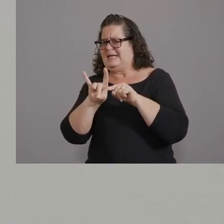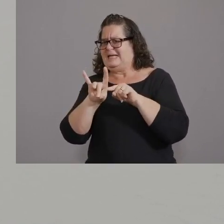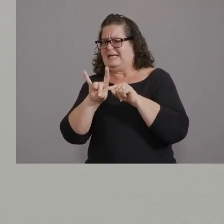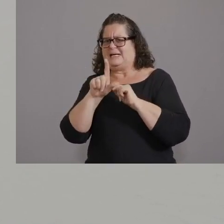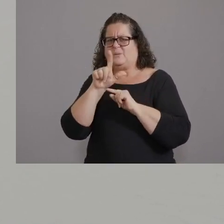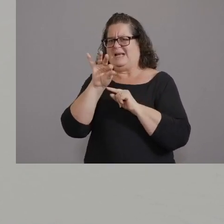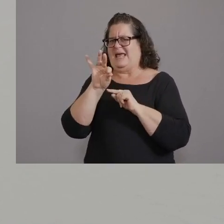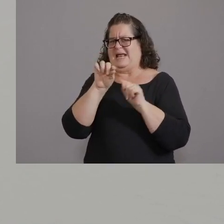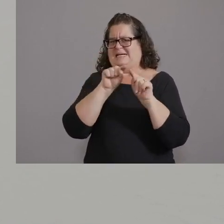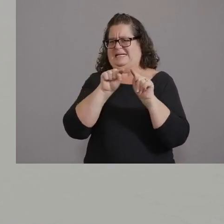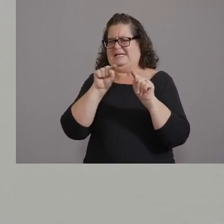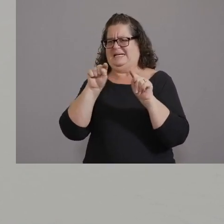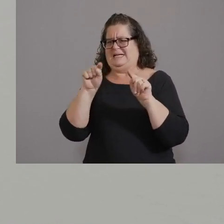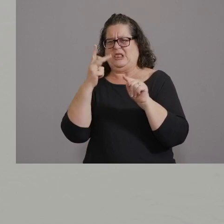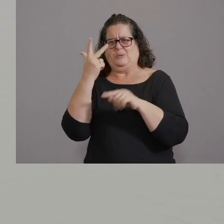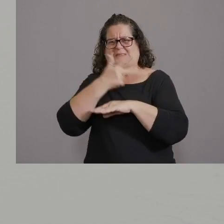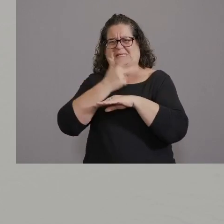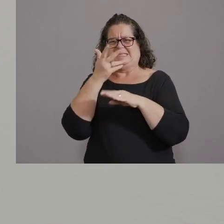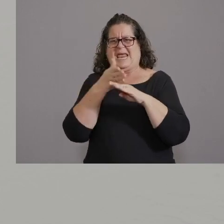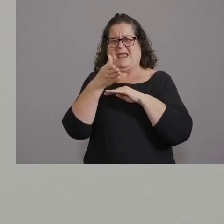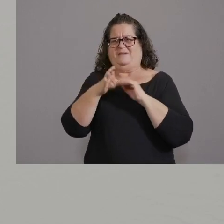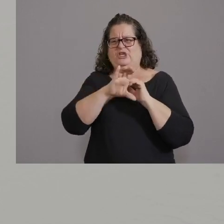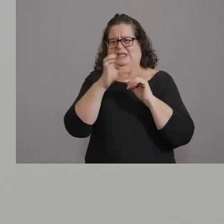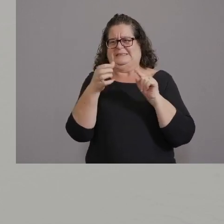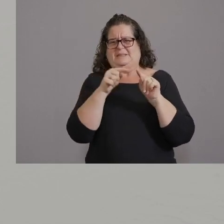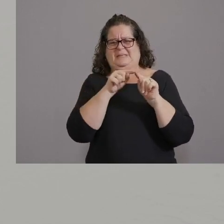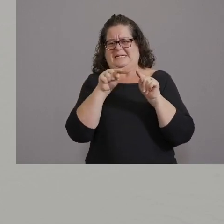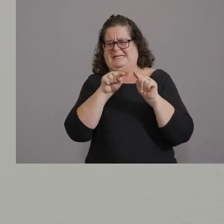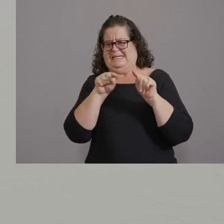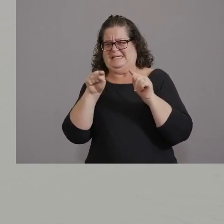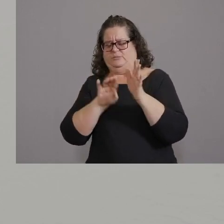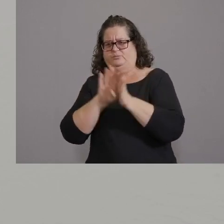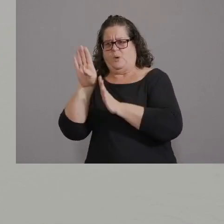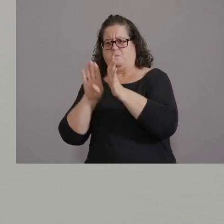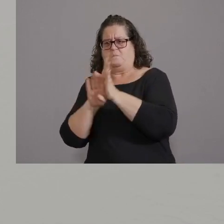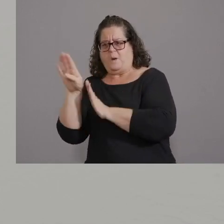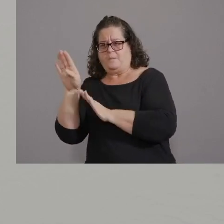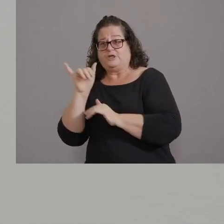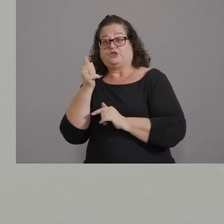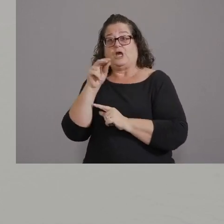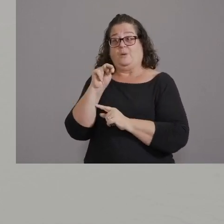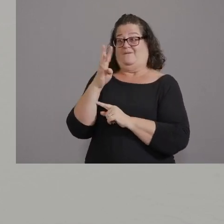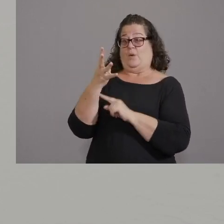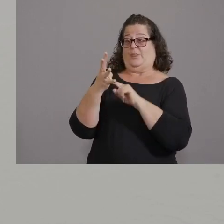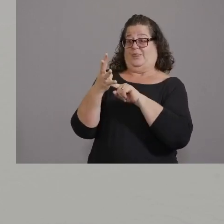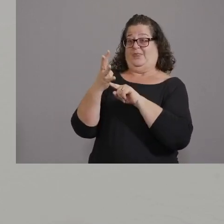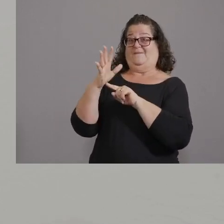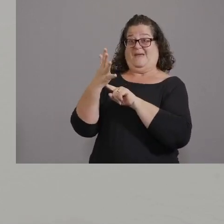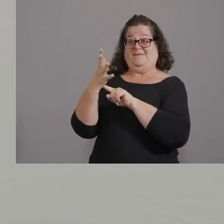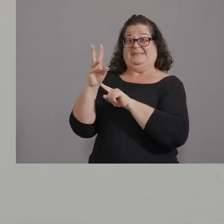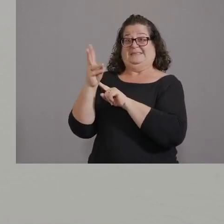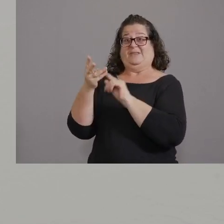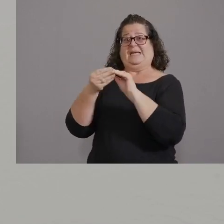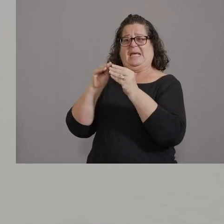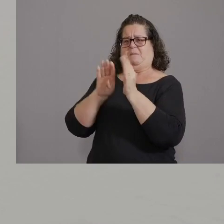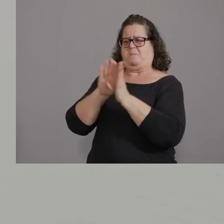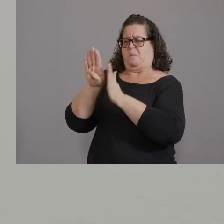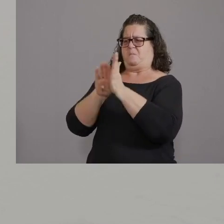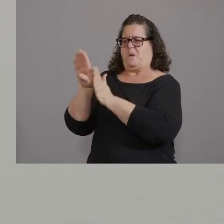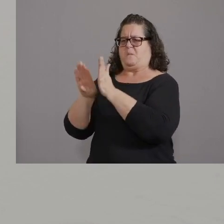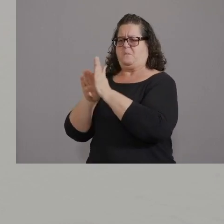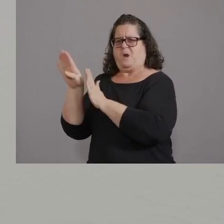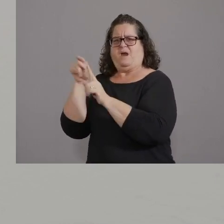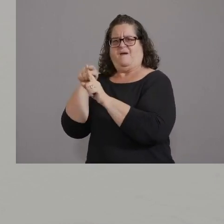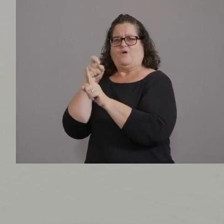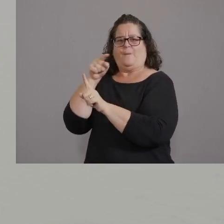and if you look at the spikes on January 4th, 5th, and 6th, they're very large.